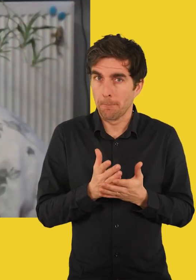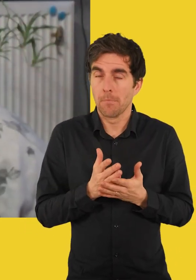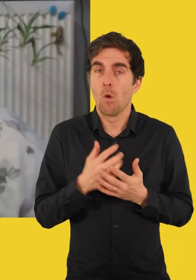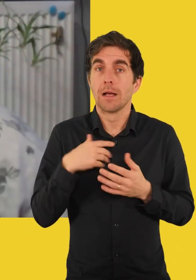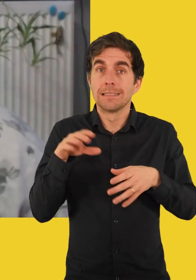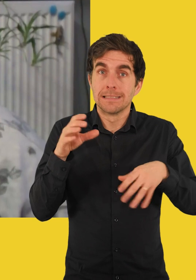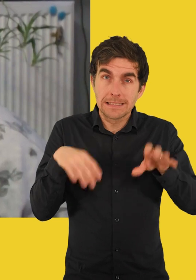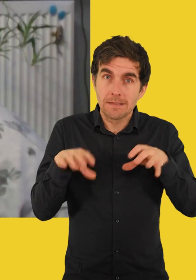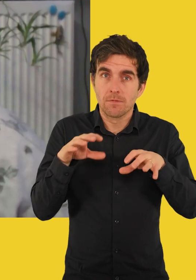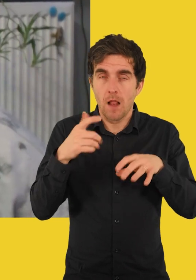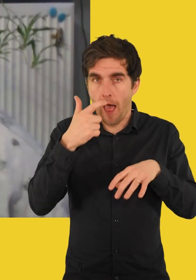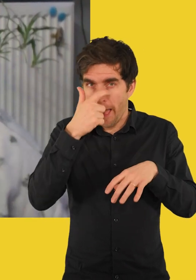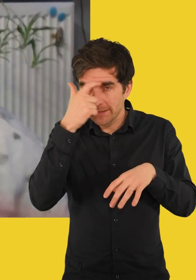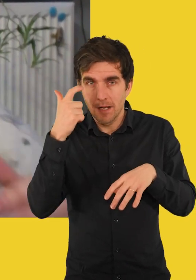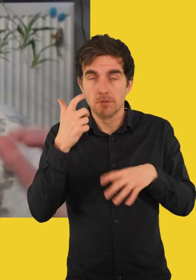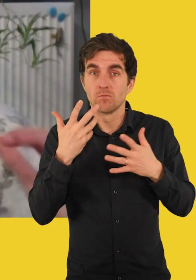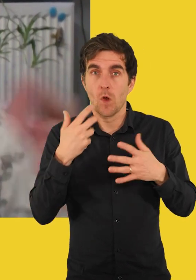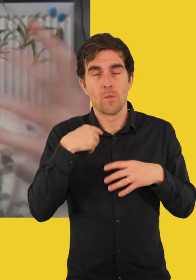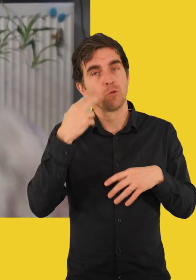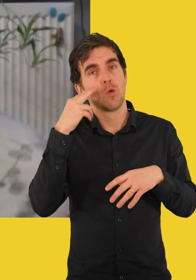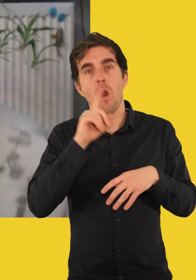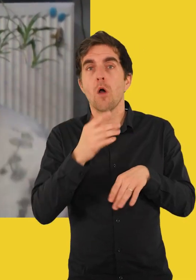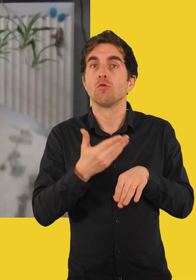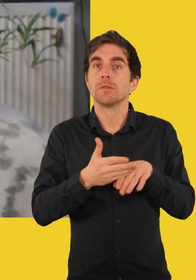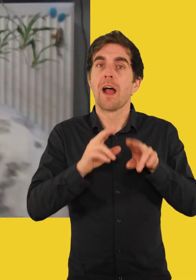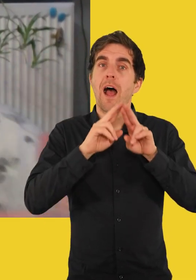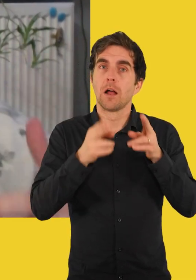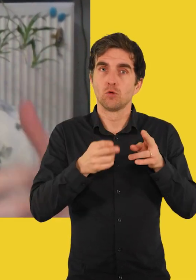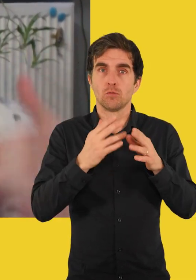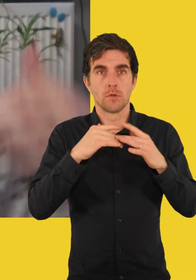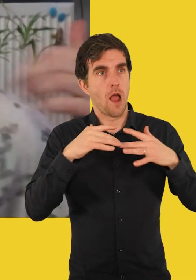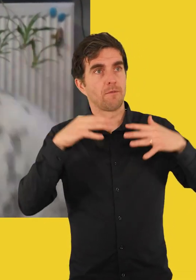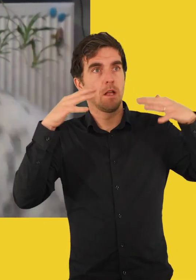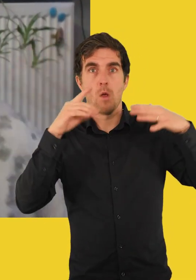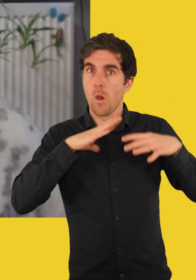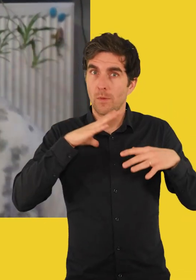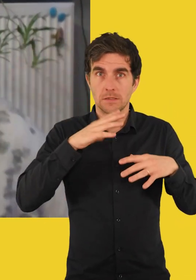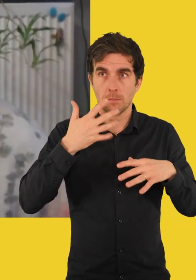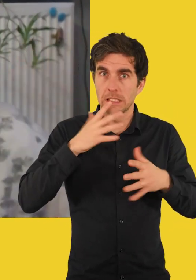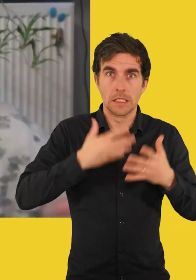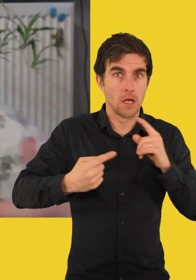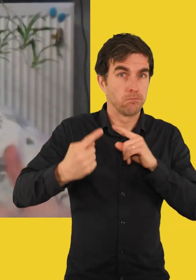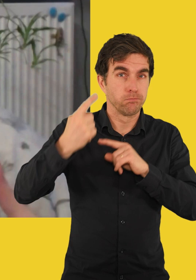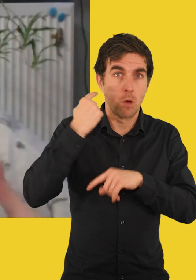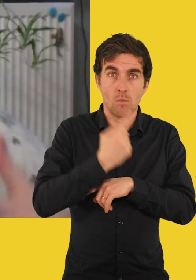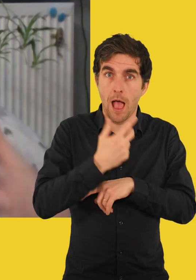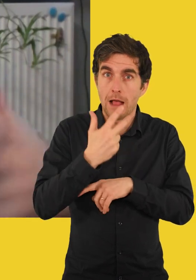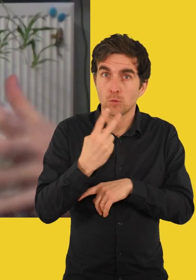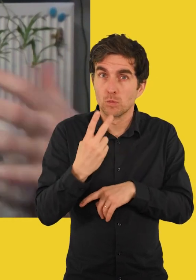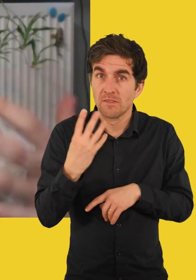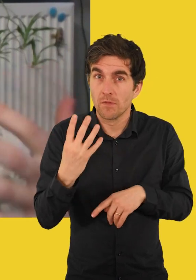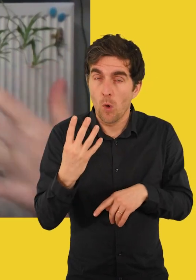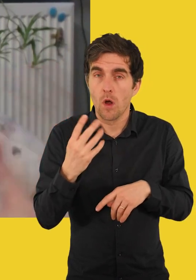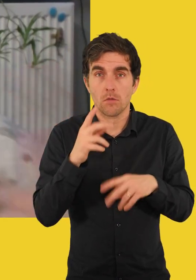But our scientific understanding of what we now call the greenhouse effect goes back to 1824. It predates the study of genetics